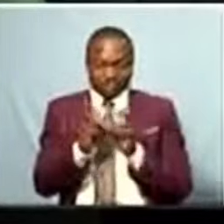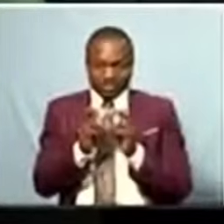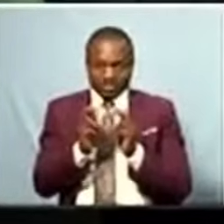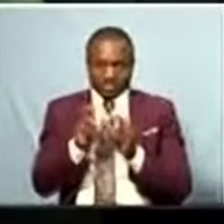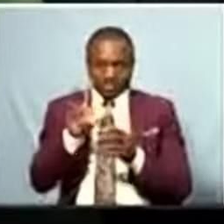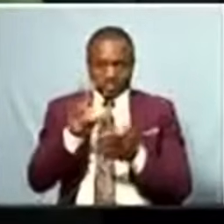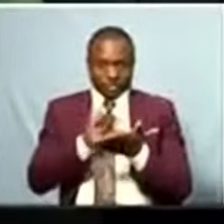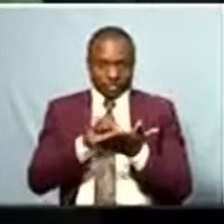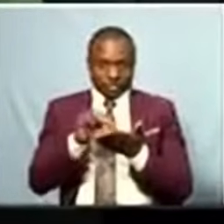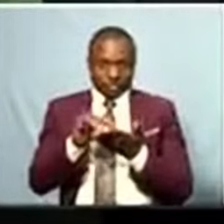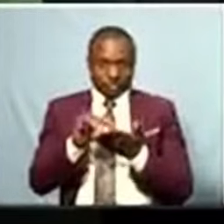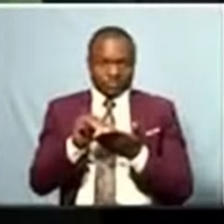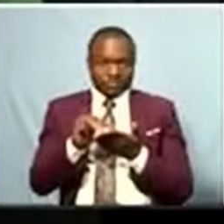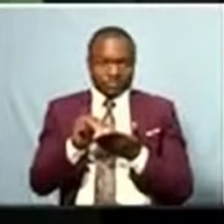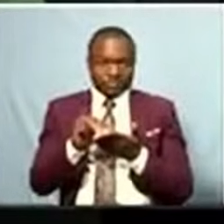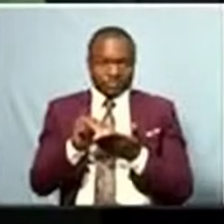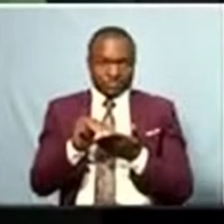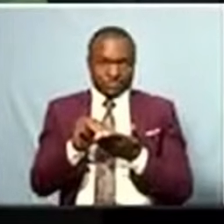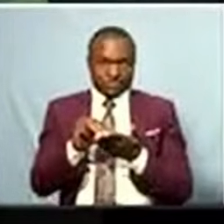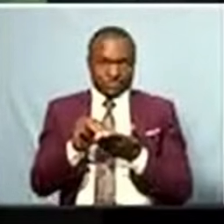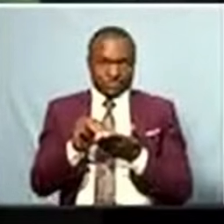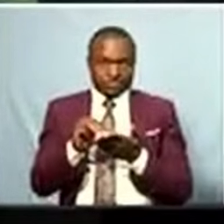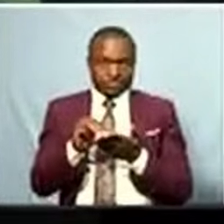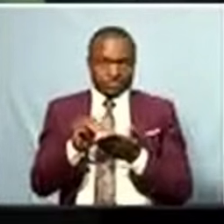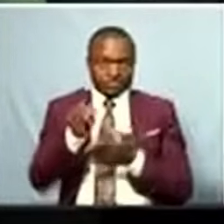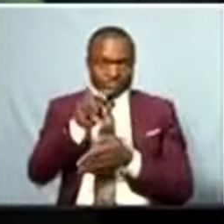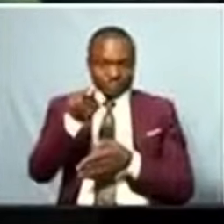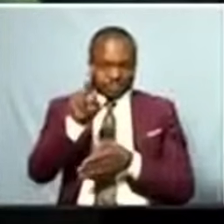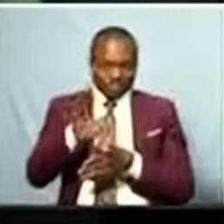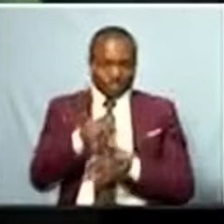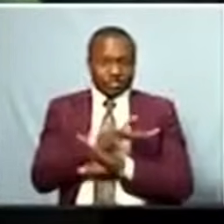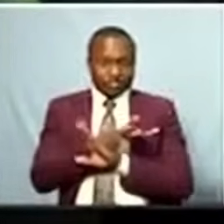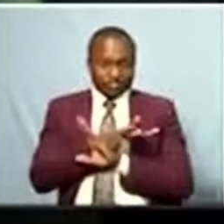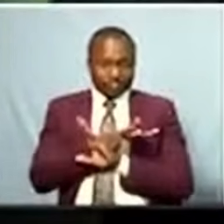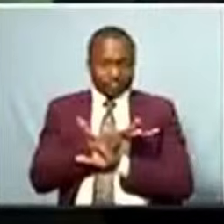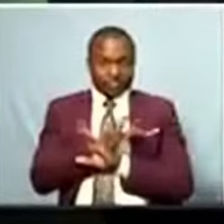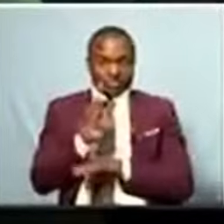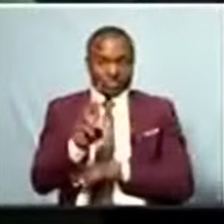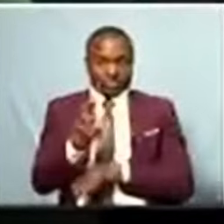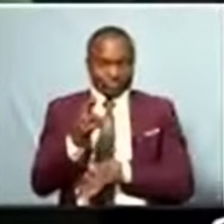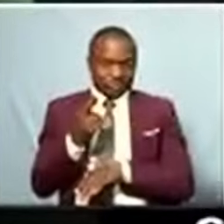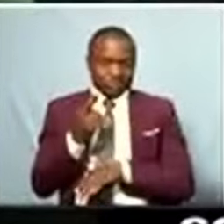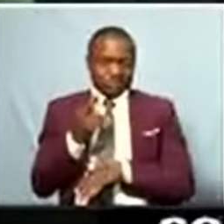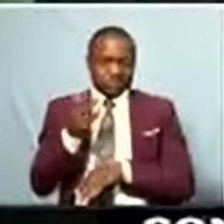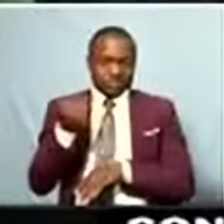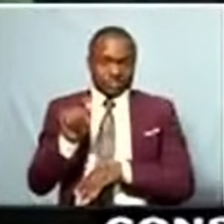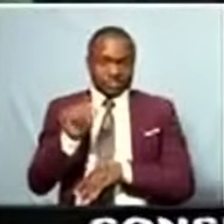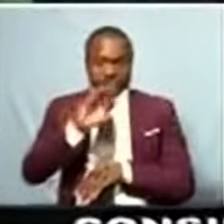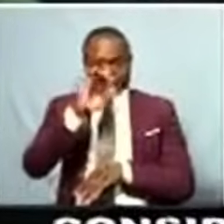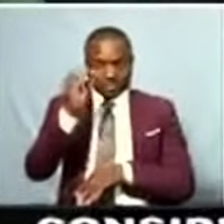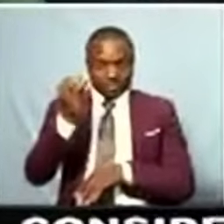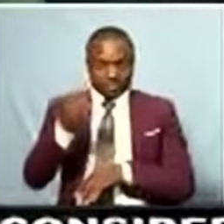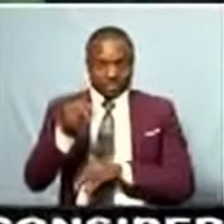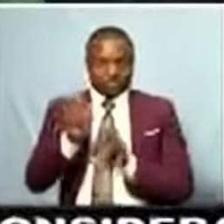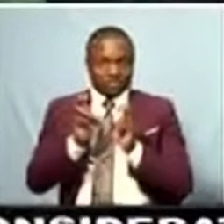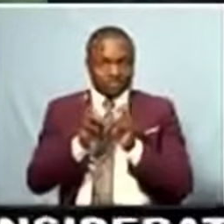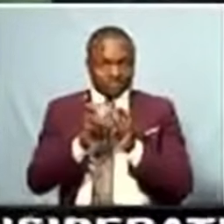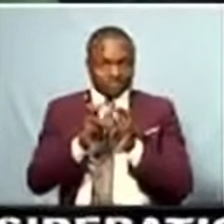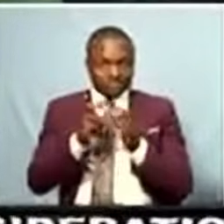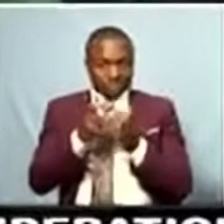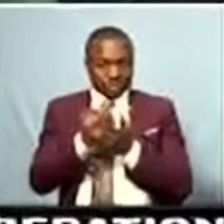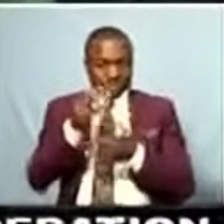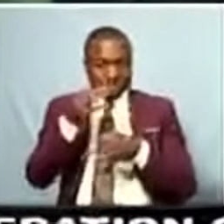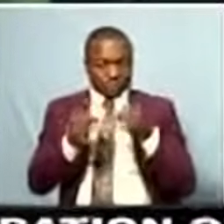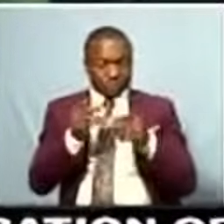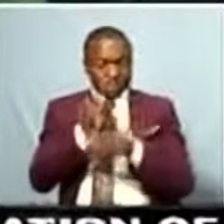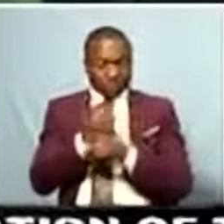million, I mean, in Zambia, common practice that the retention normally is 10% of the contract sum. So if